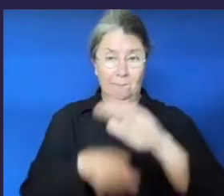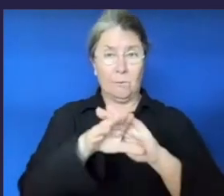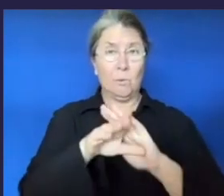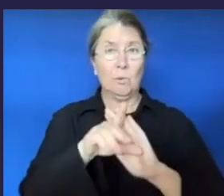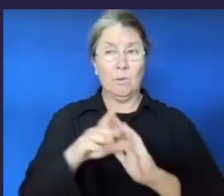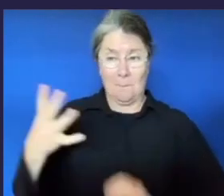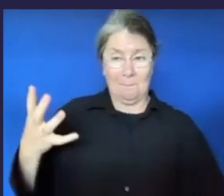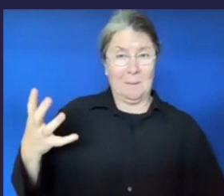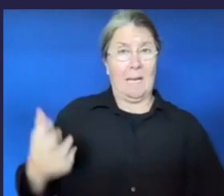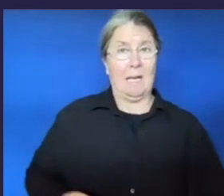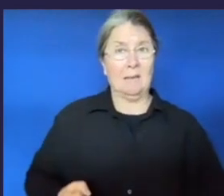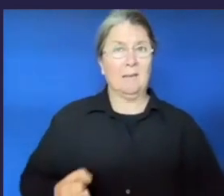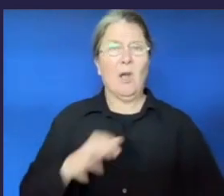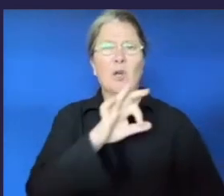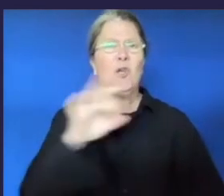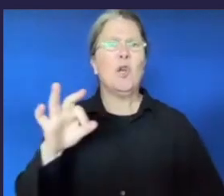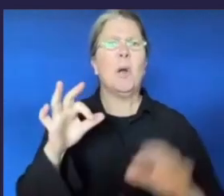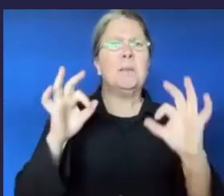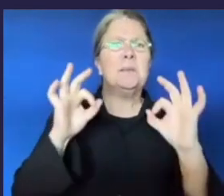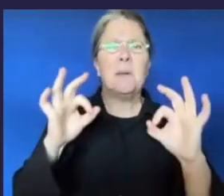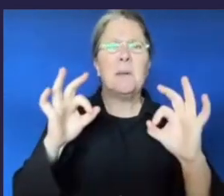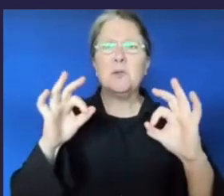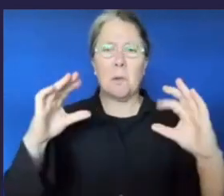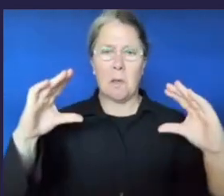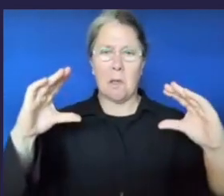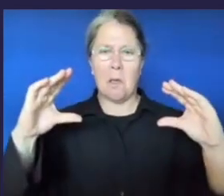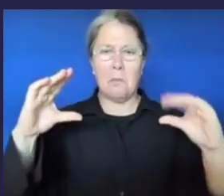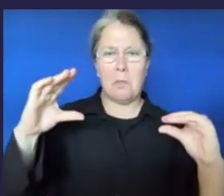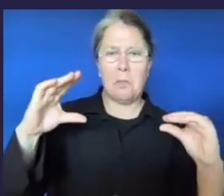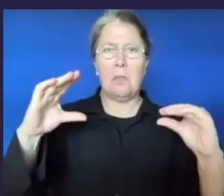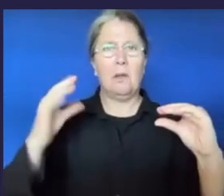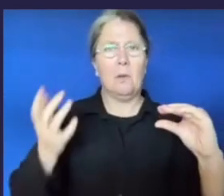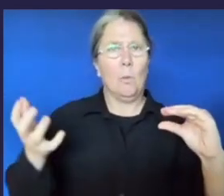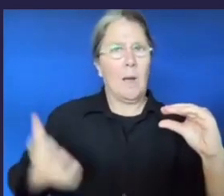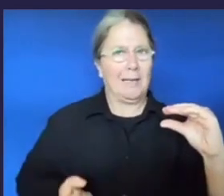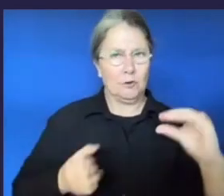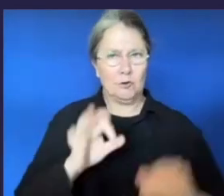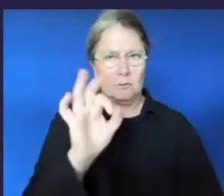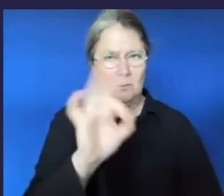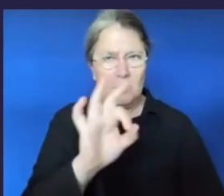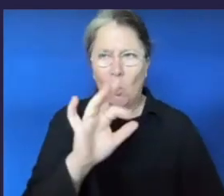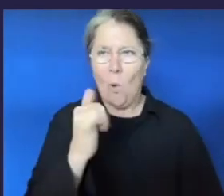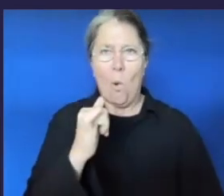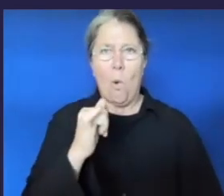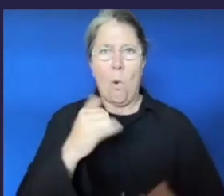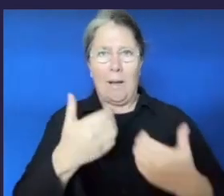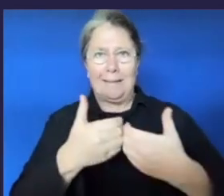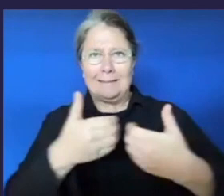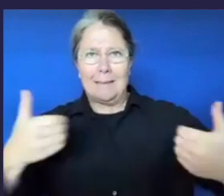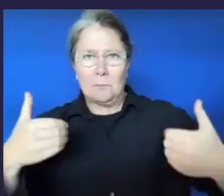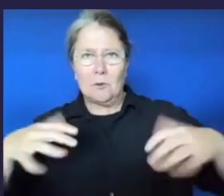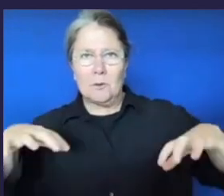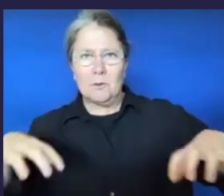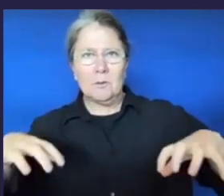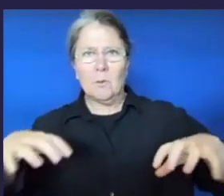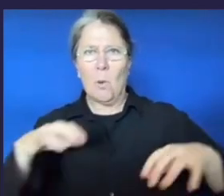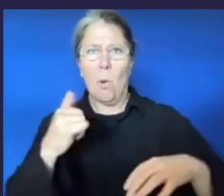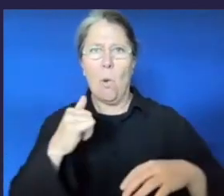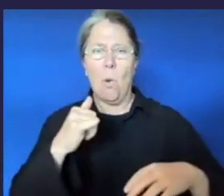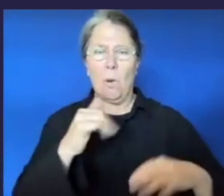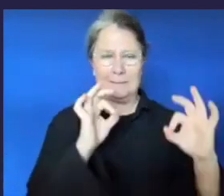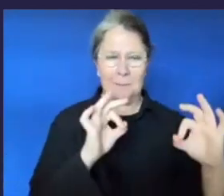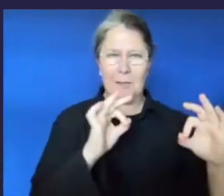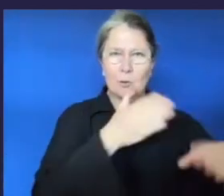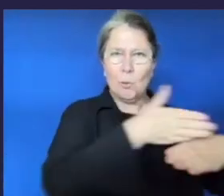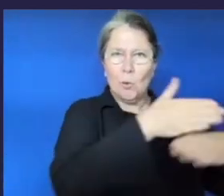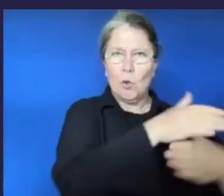about people being on subsidised wages. We're not talking about sheltered or segregated workshops. We're talking about real open employment that you or